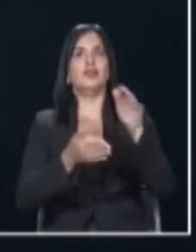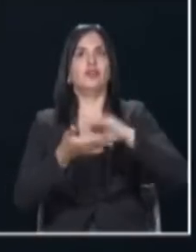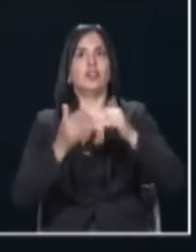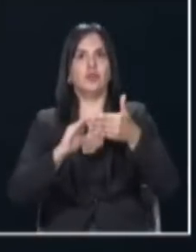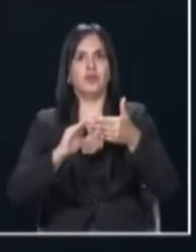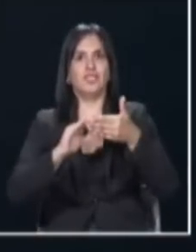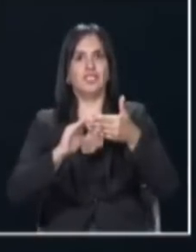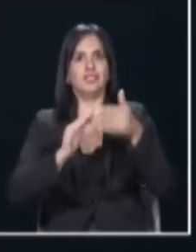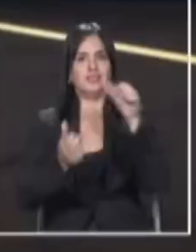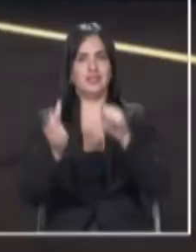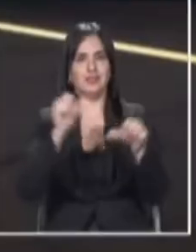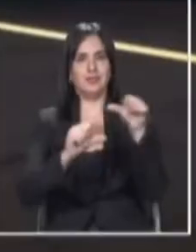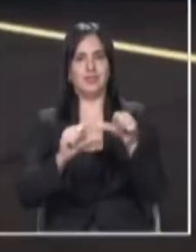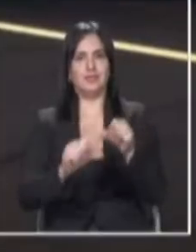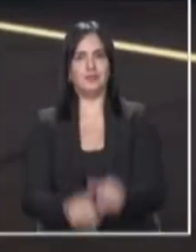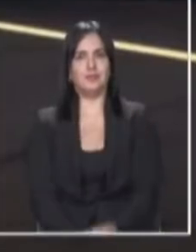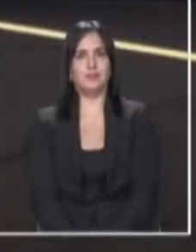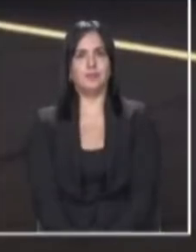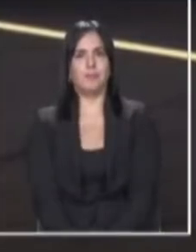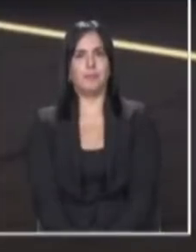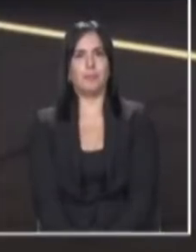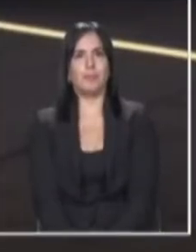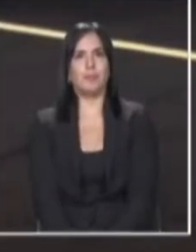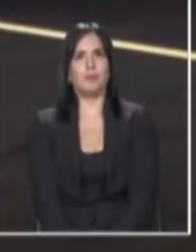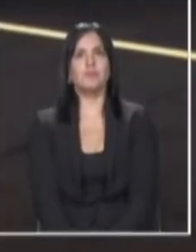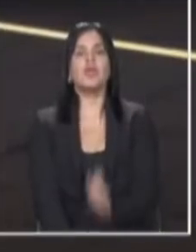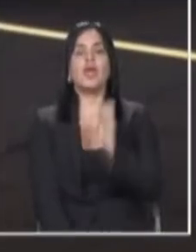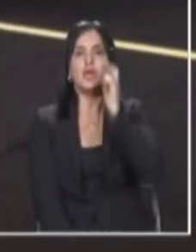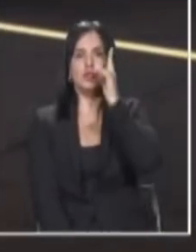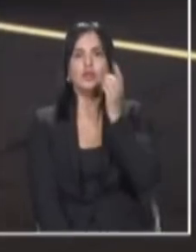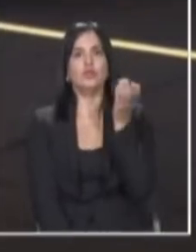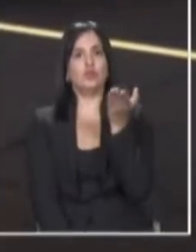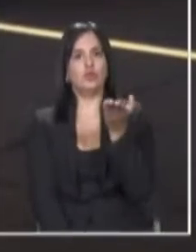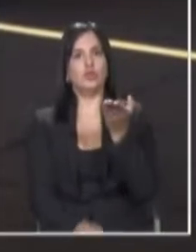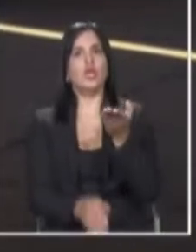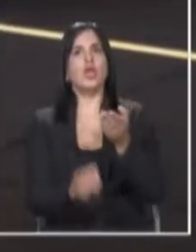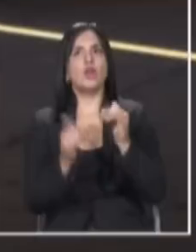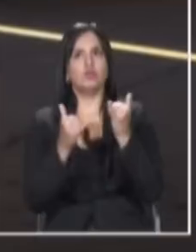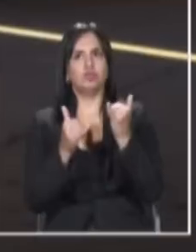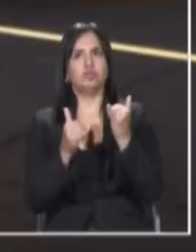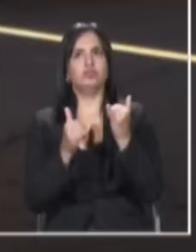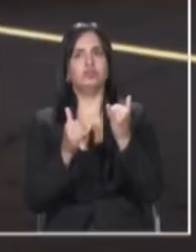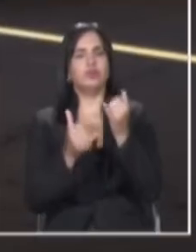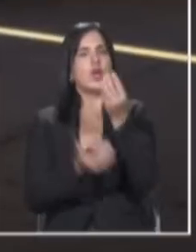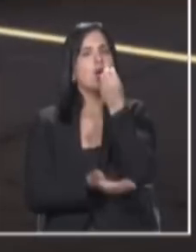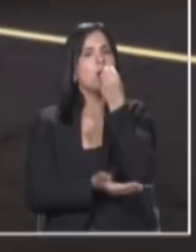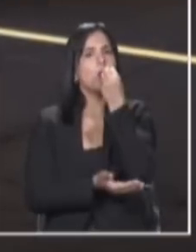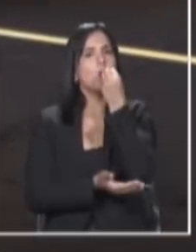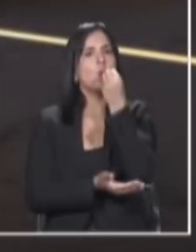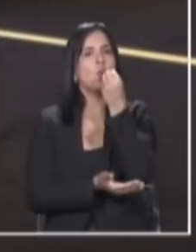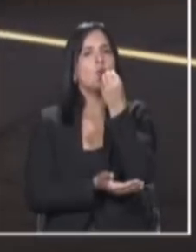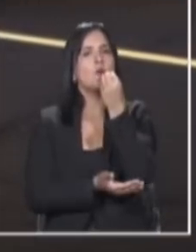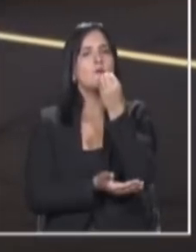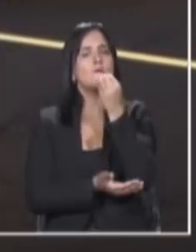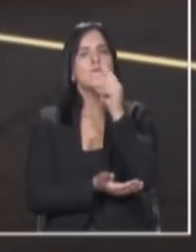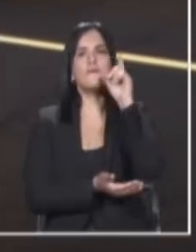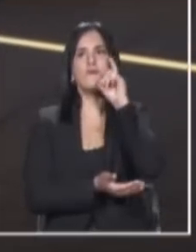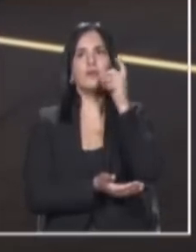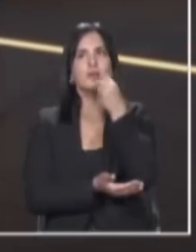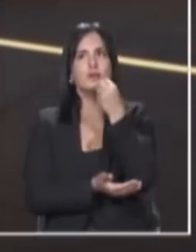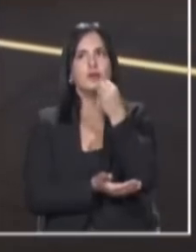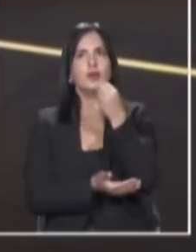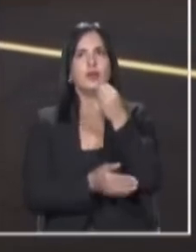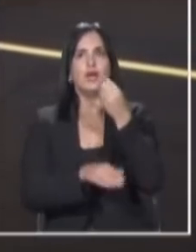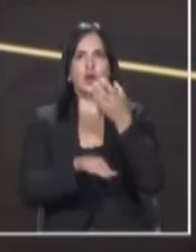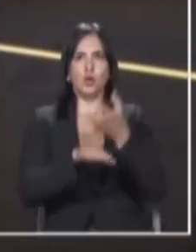scientific community I understand you like food there was in our time a very famous chef called